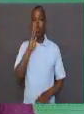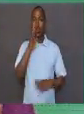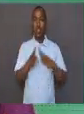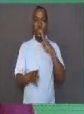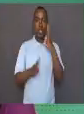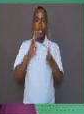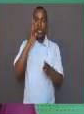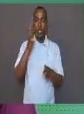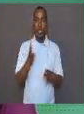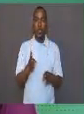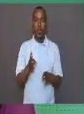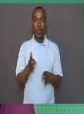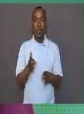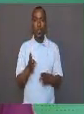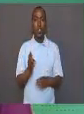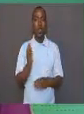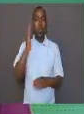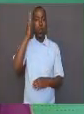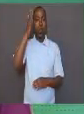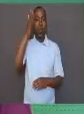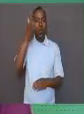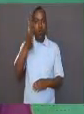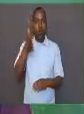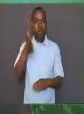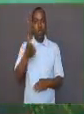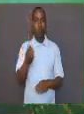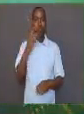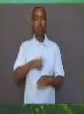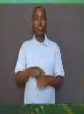was further investigated in a laboratory.